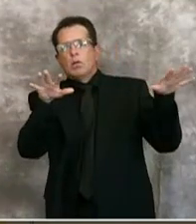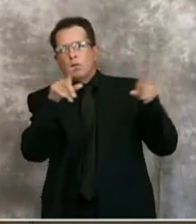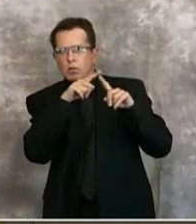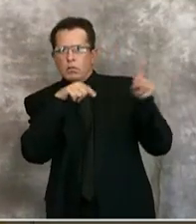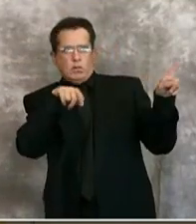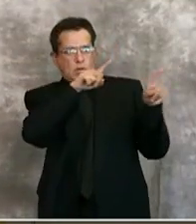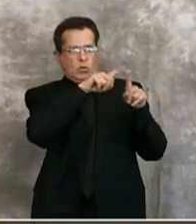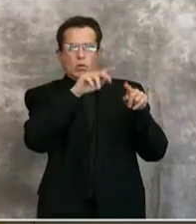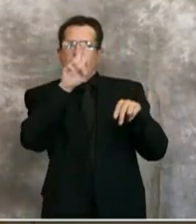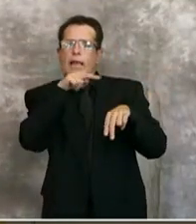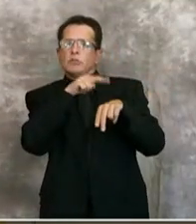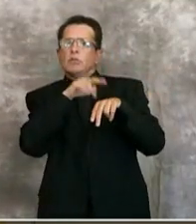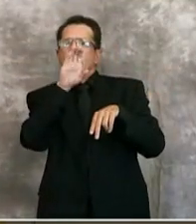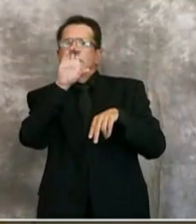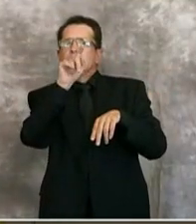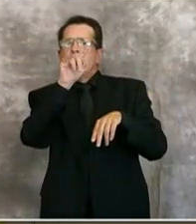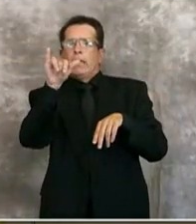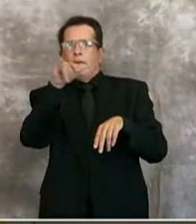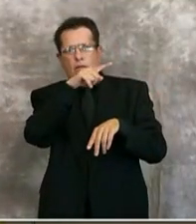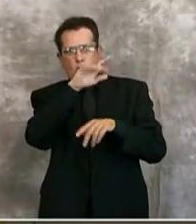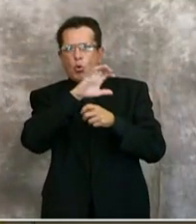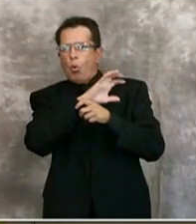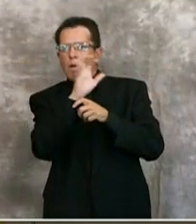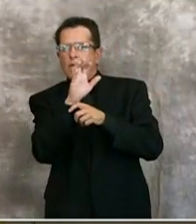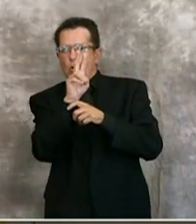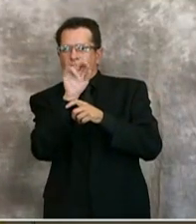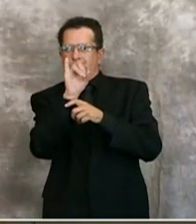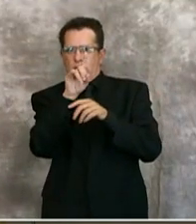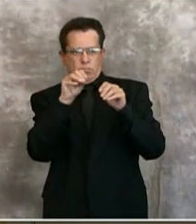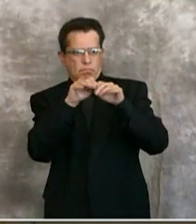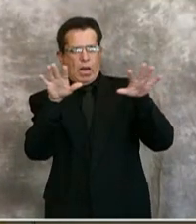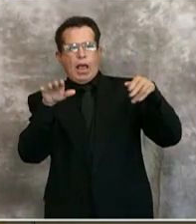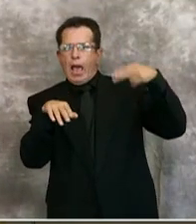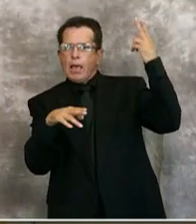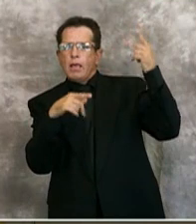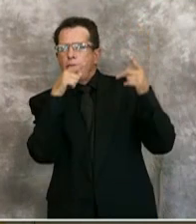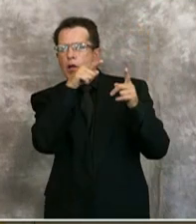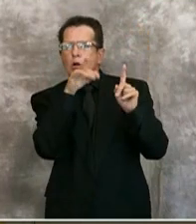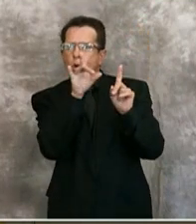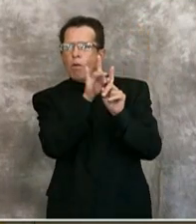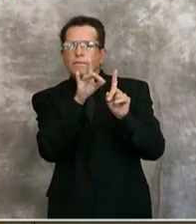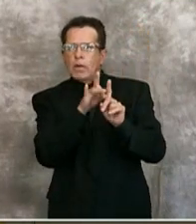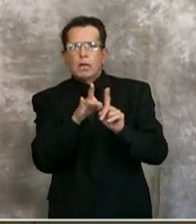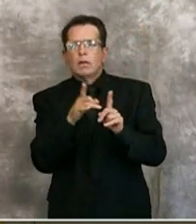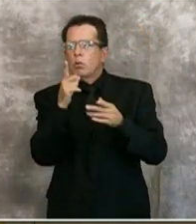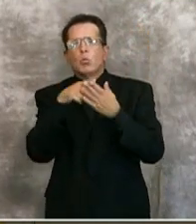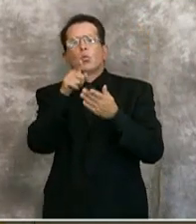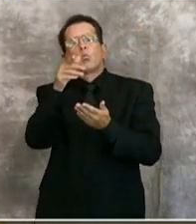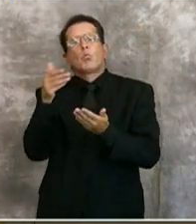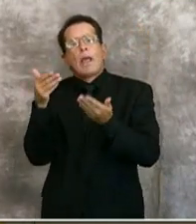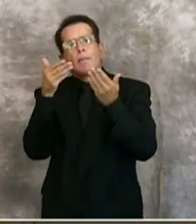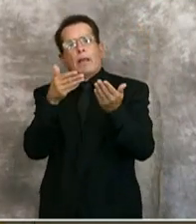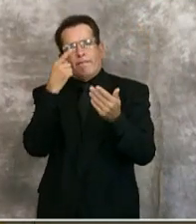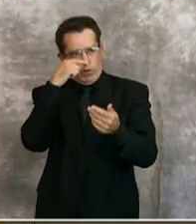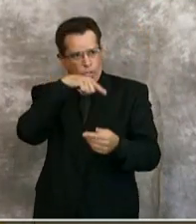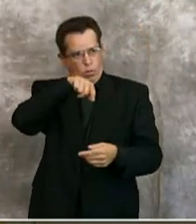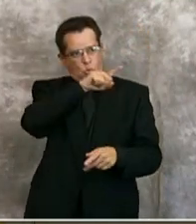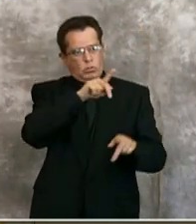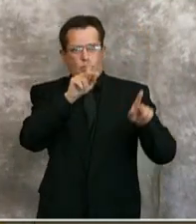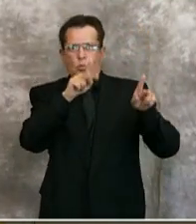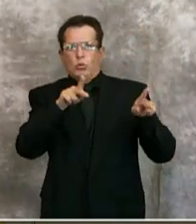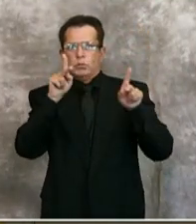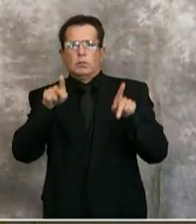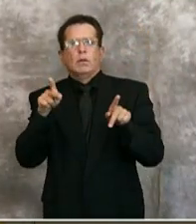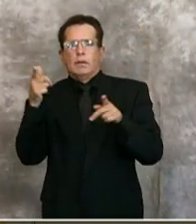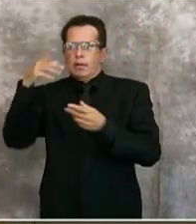in National City where COVID-19 related cases are still high? What recommendations do you have for residents in those areas, and when